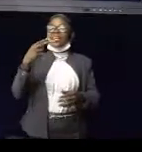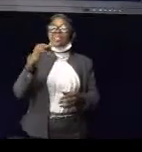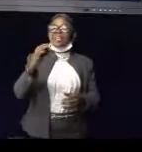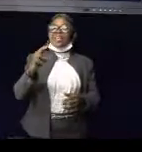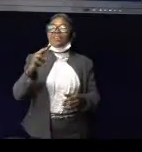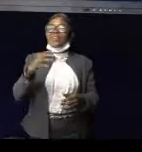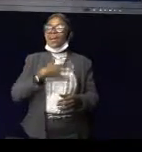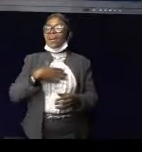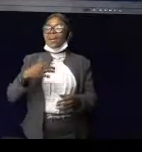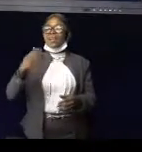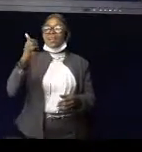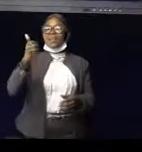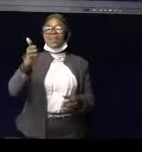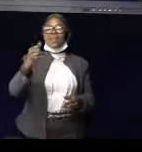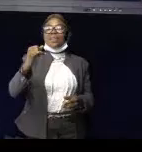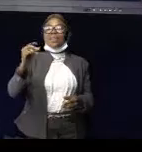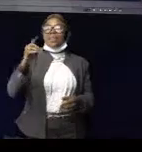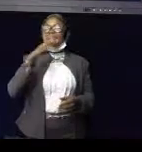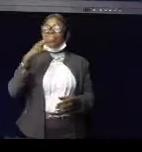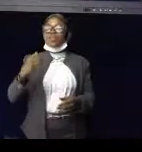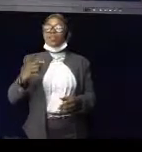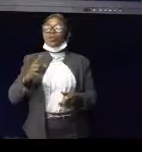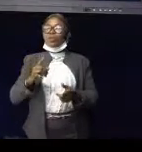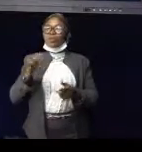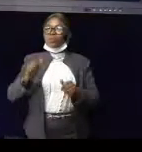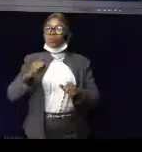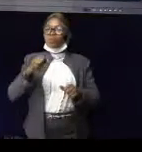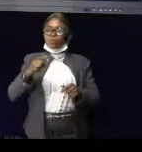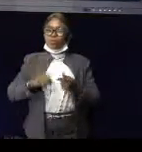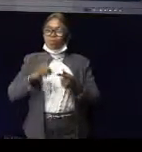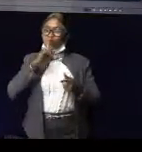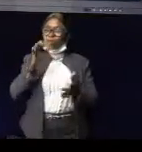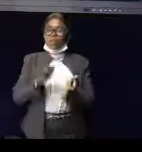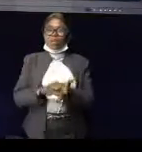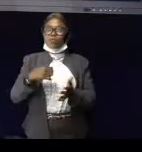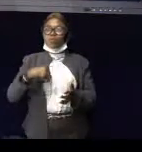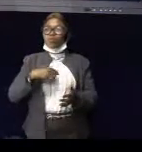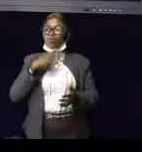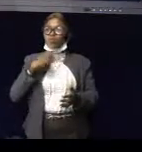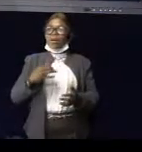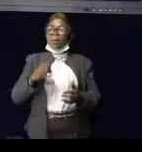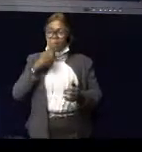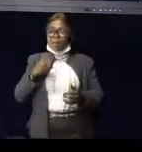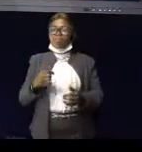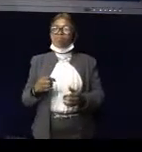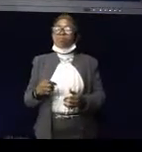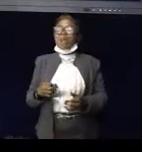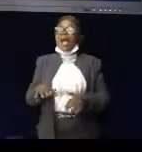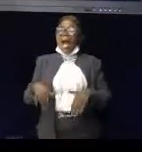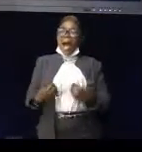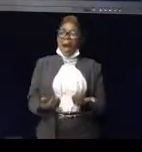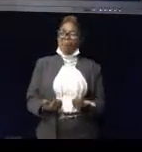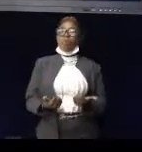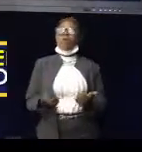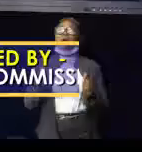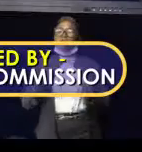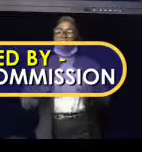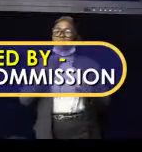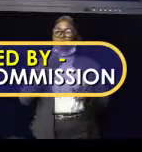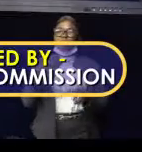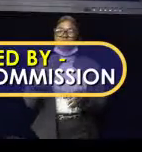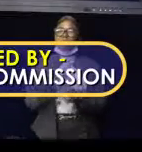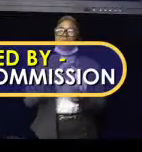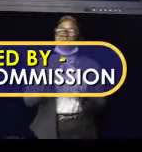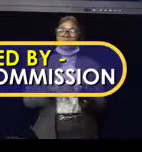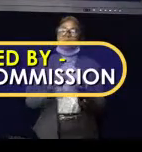STDs and HIV/AIDS can be avoided by ensuring that we are not exposed to risky sexual behaviors. Then how can